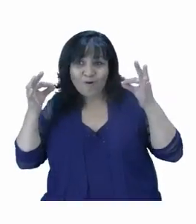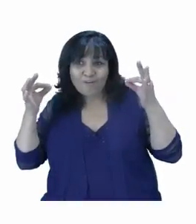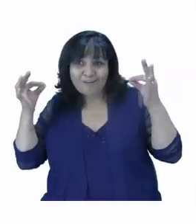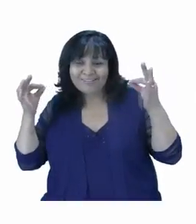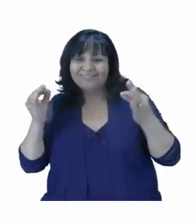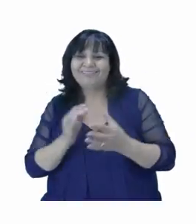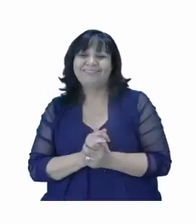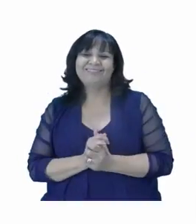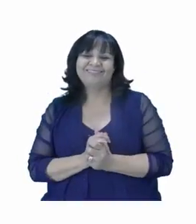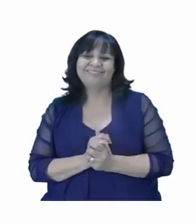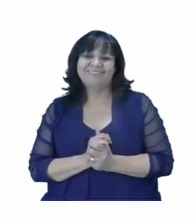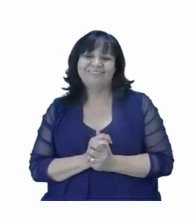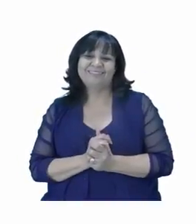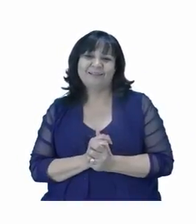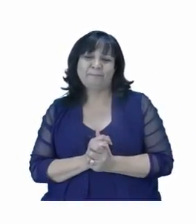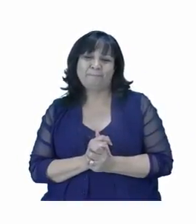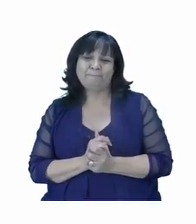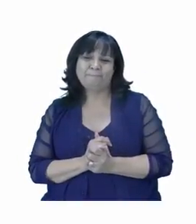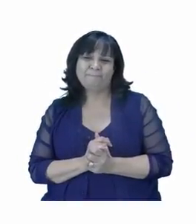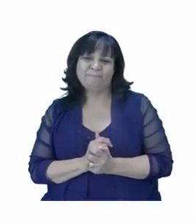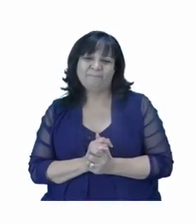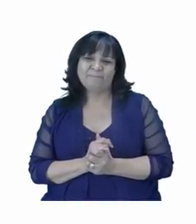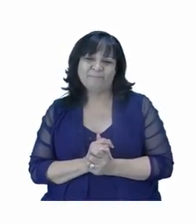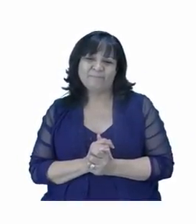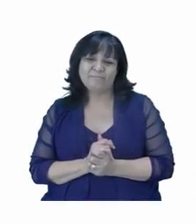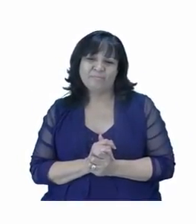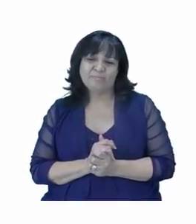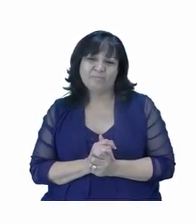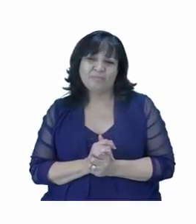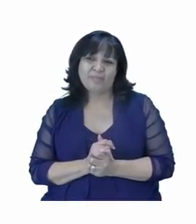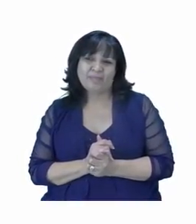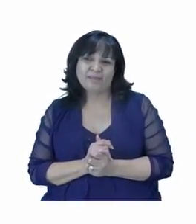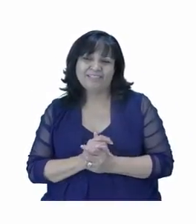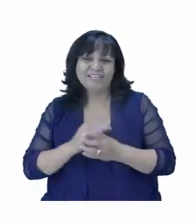the week. And it goes something like this.